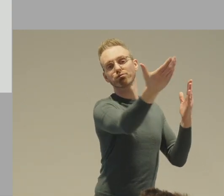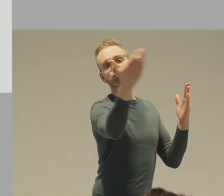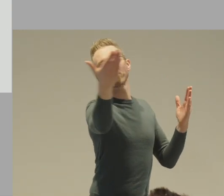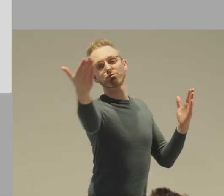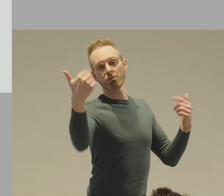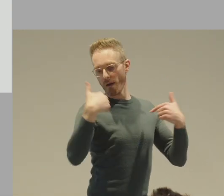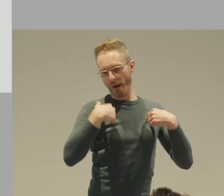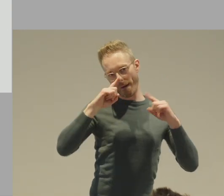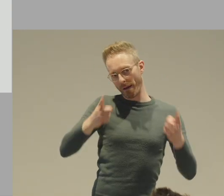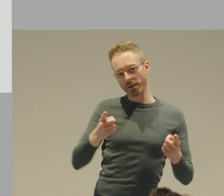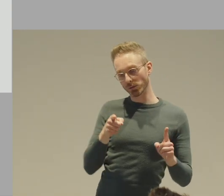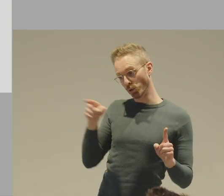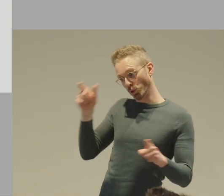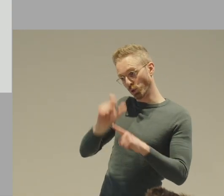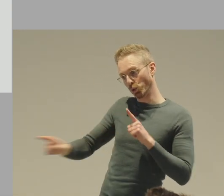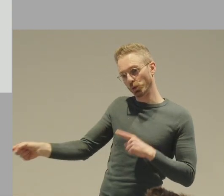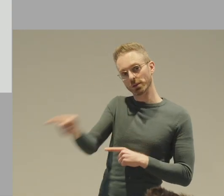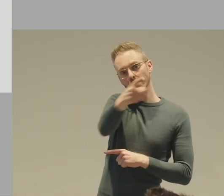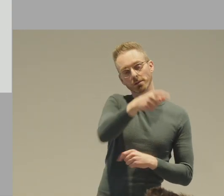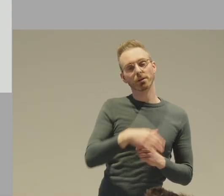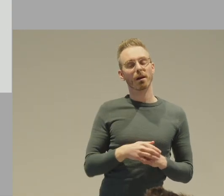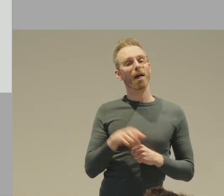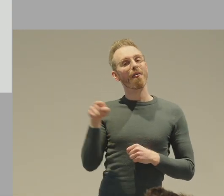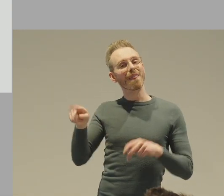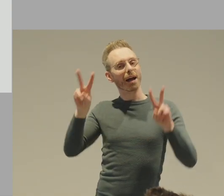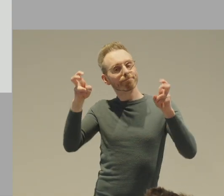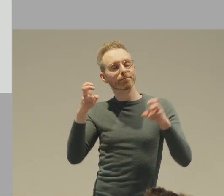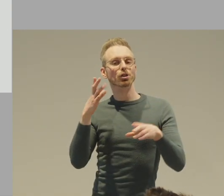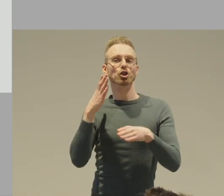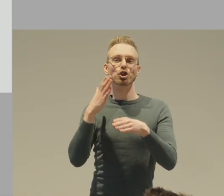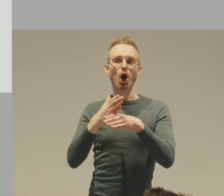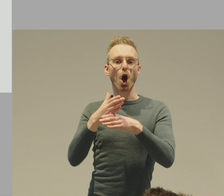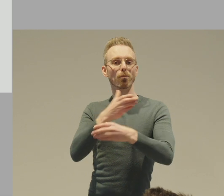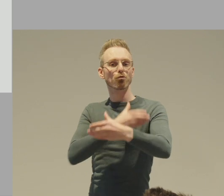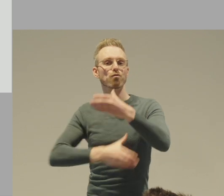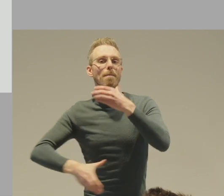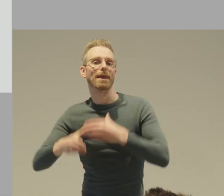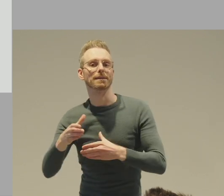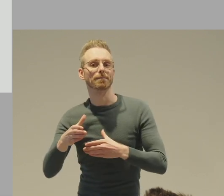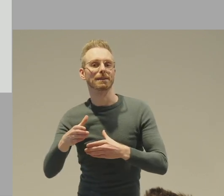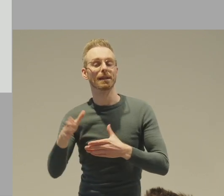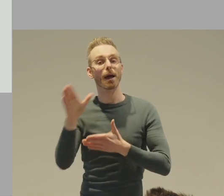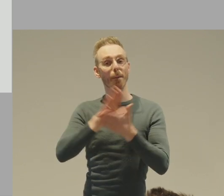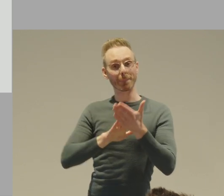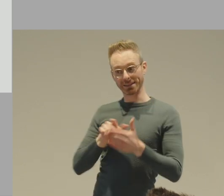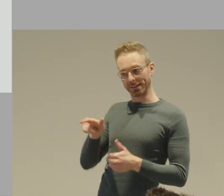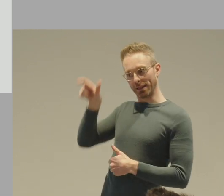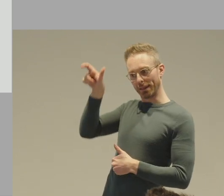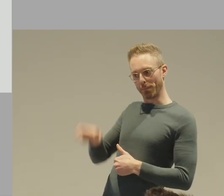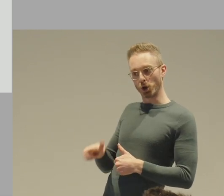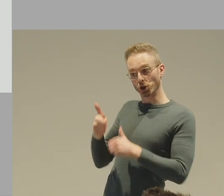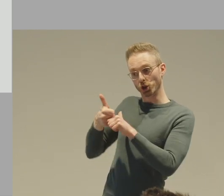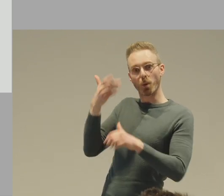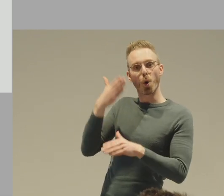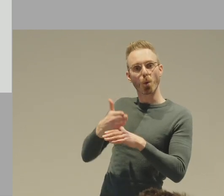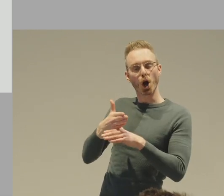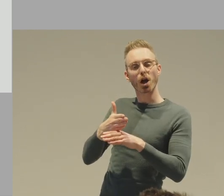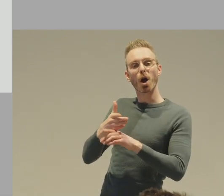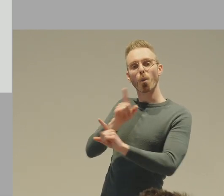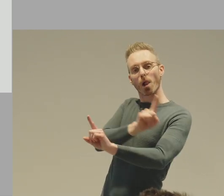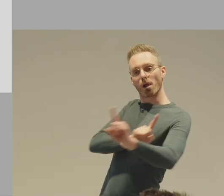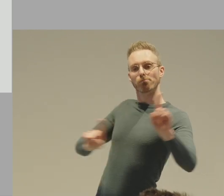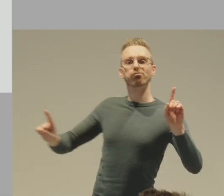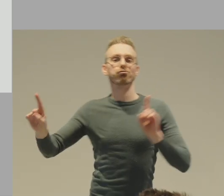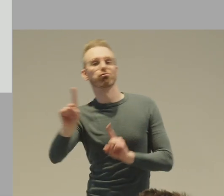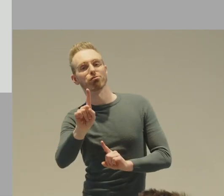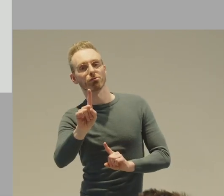up. This is job replacement, right? That person is doing the display instead of the applicant. So they can only get 20% of their